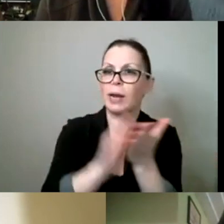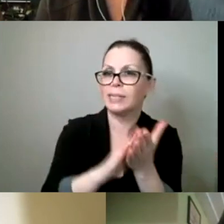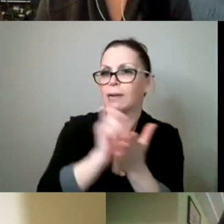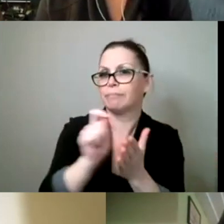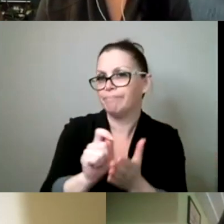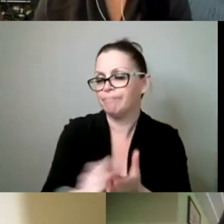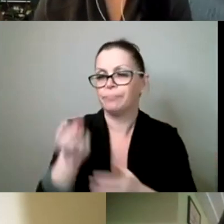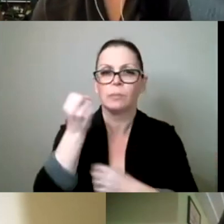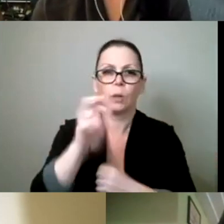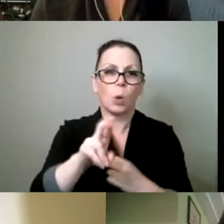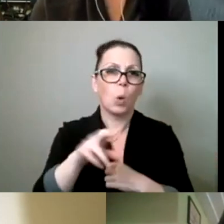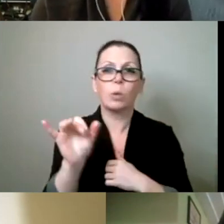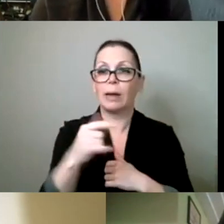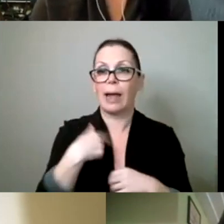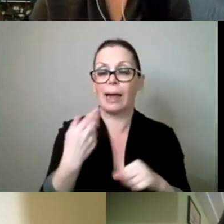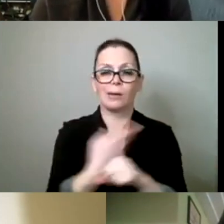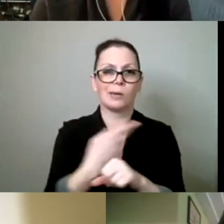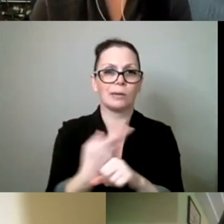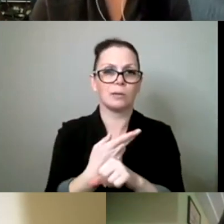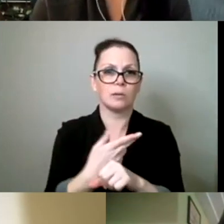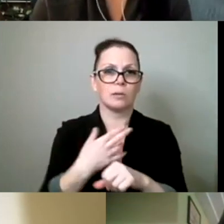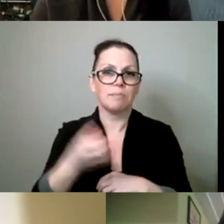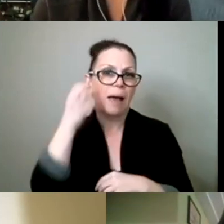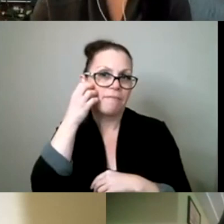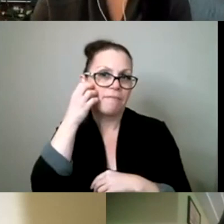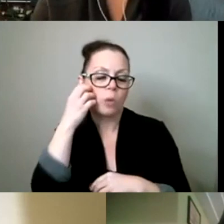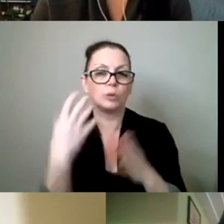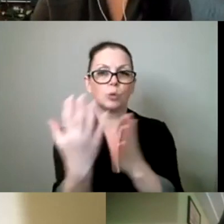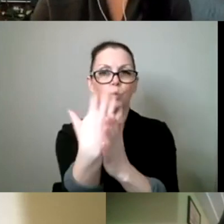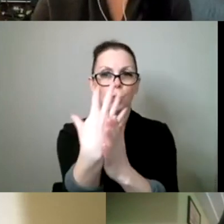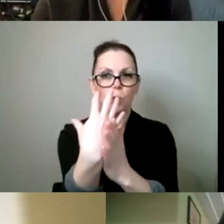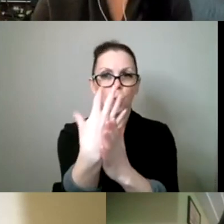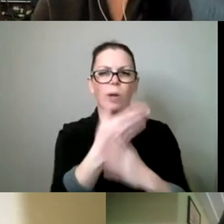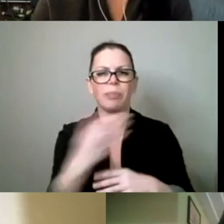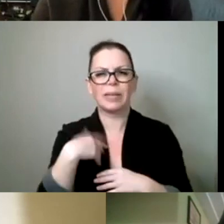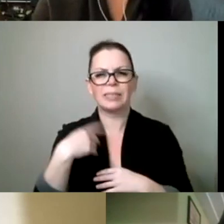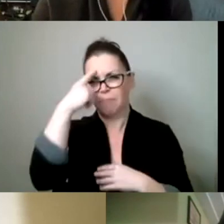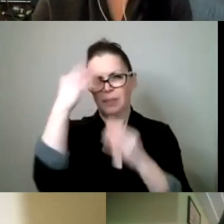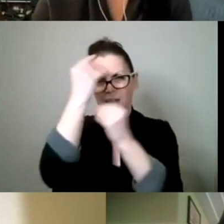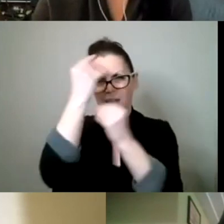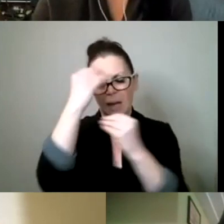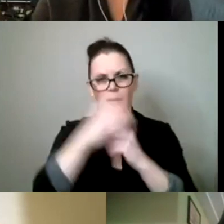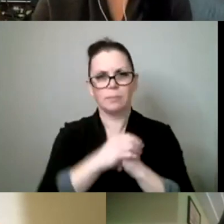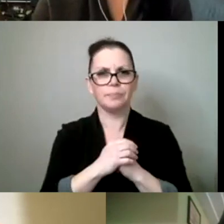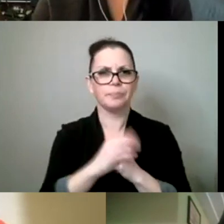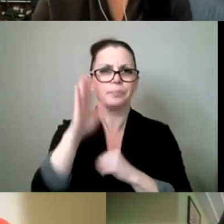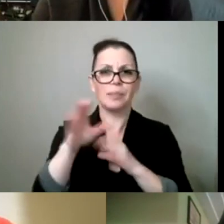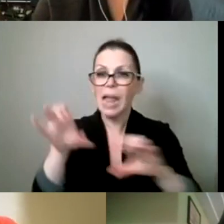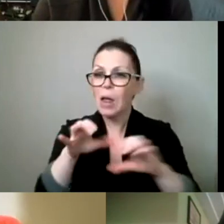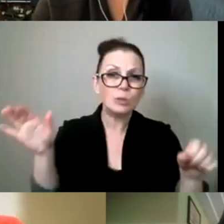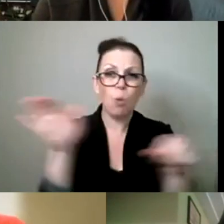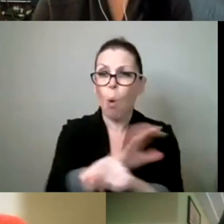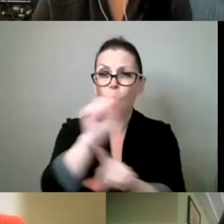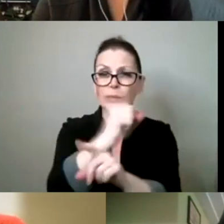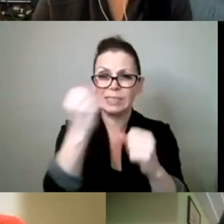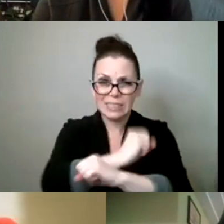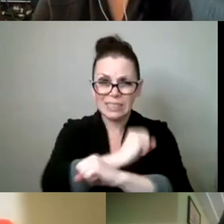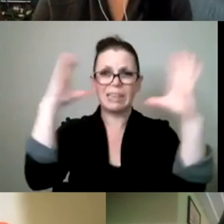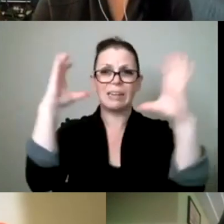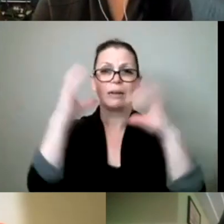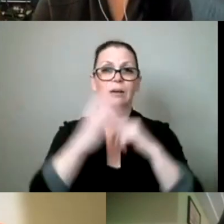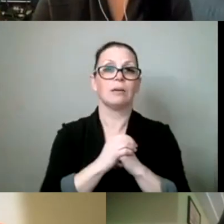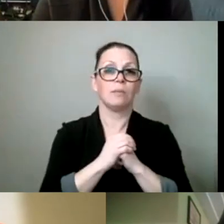Write it down. Or like I use my phone to record stuff I'm thinking about. I'll do a whole scene and, you know,